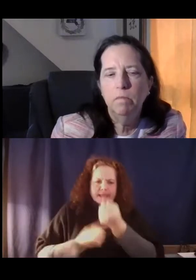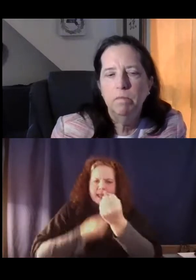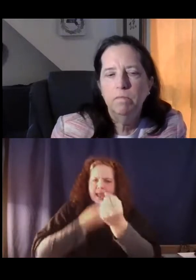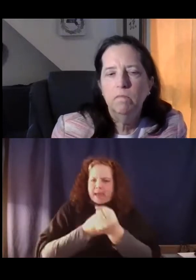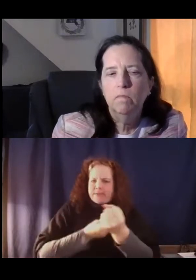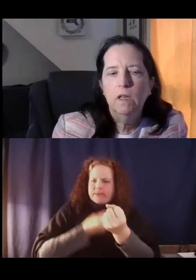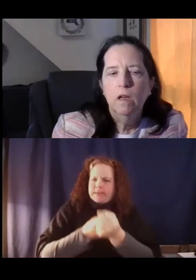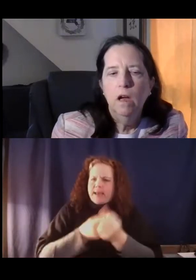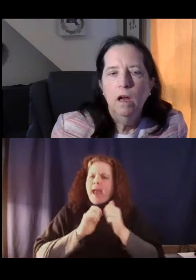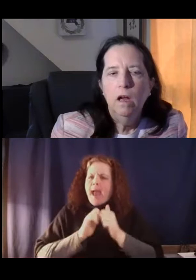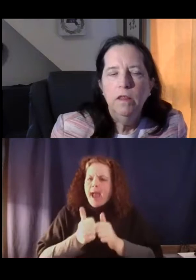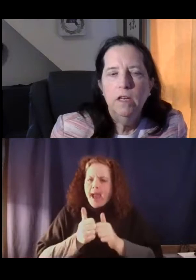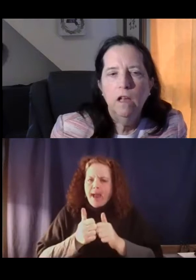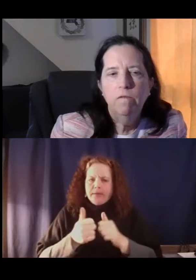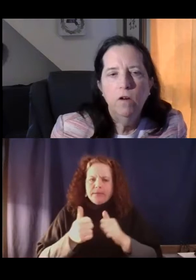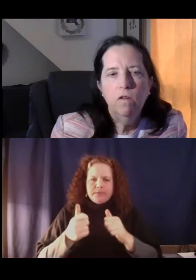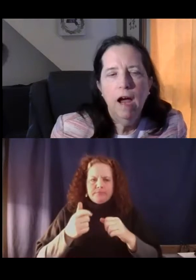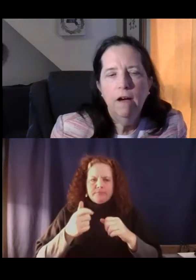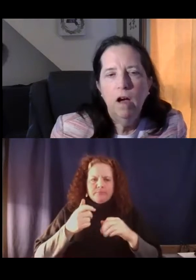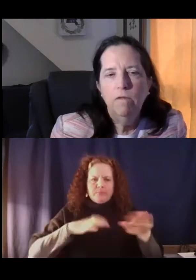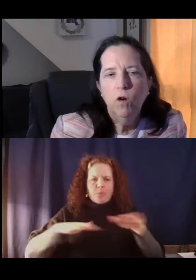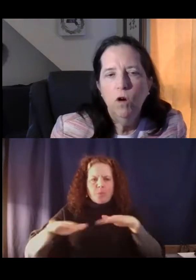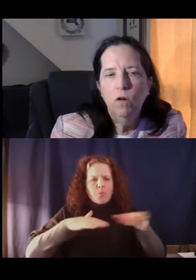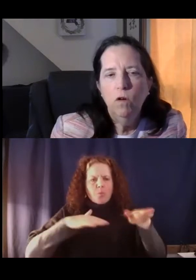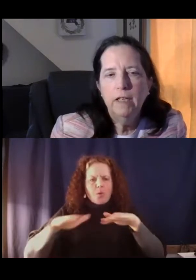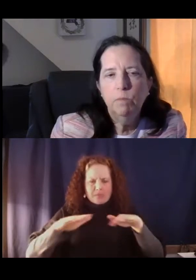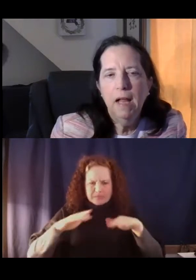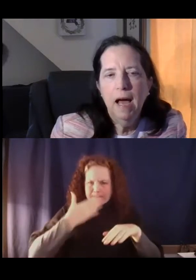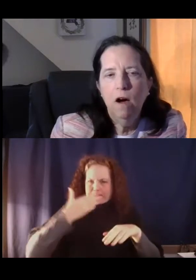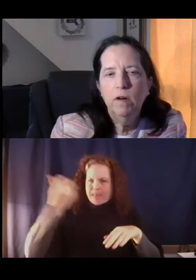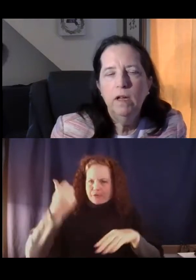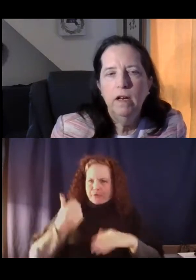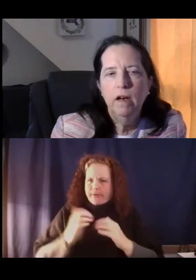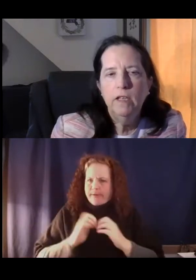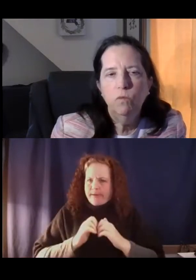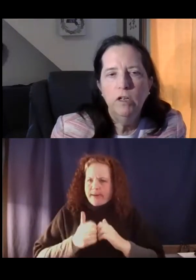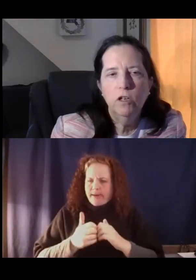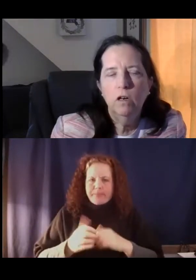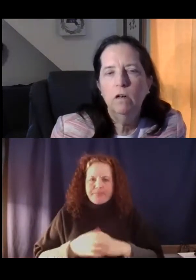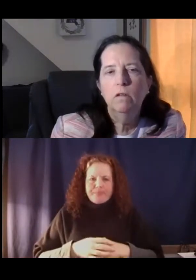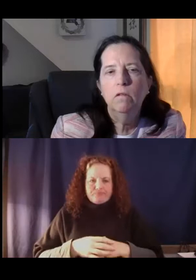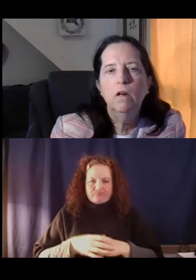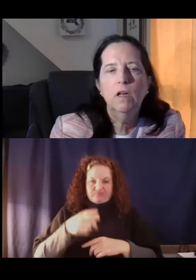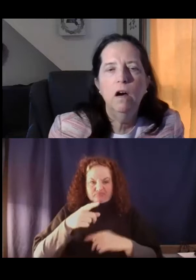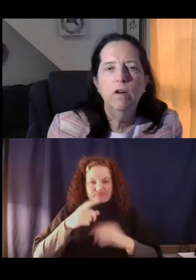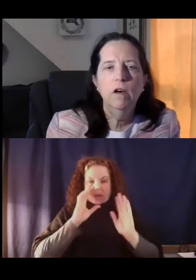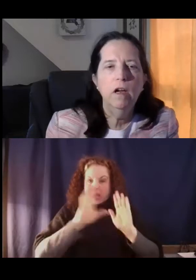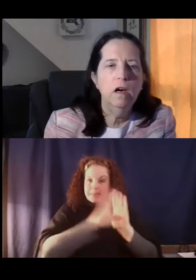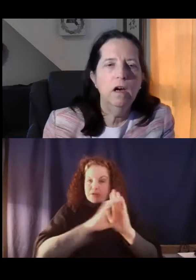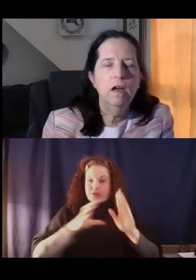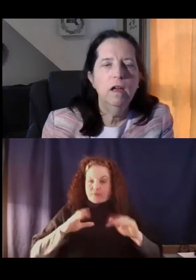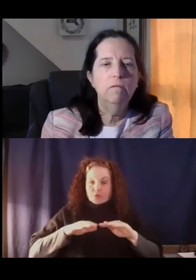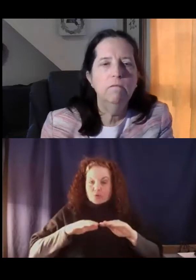us. There's a photograph of a road that's plowed in a nice winter